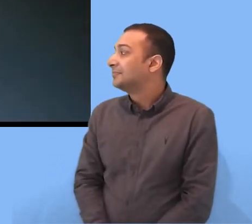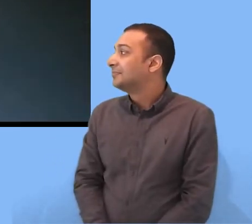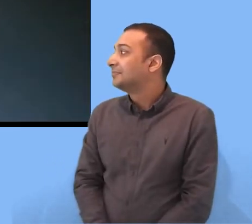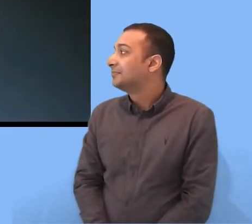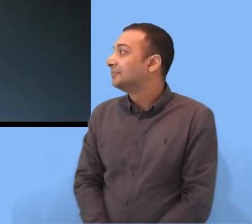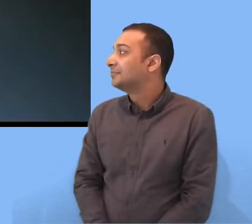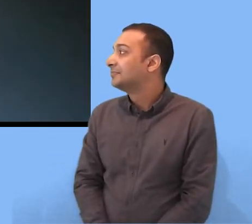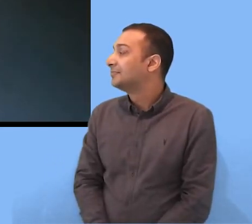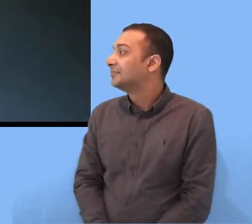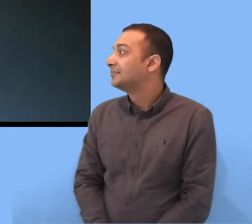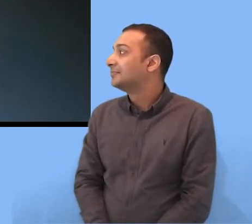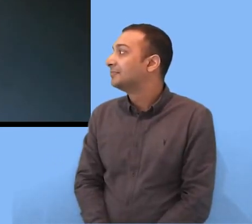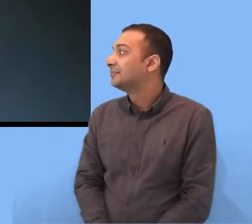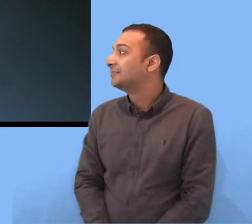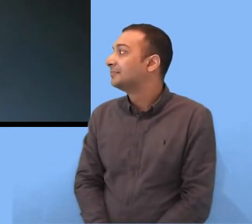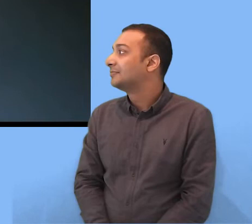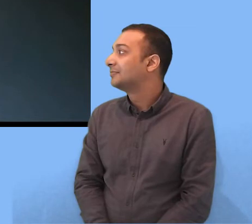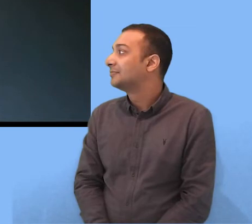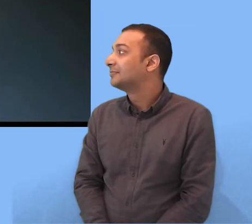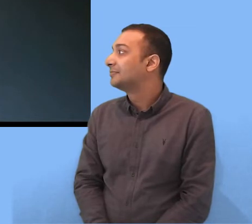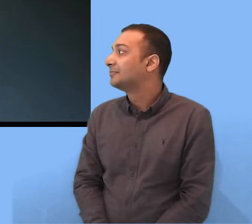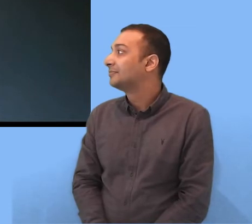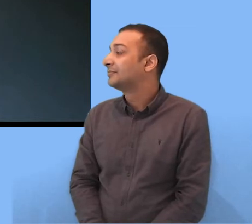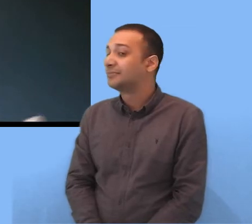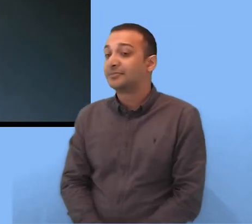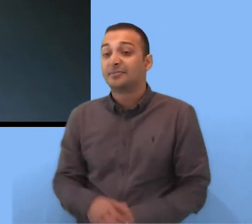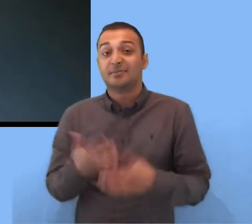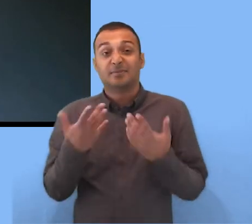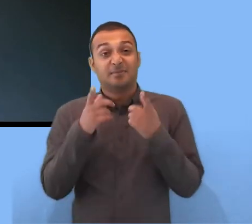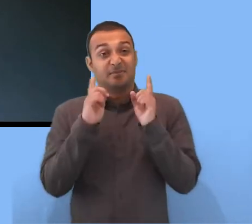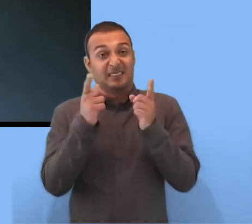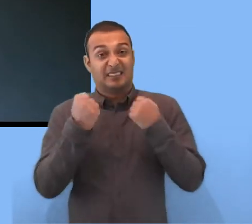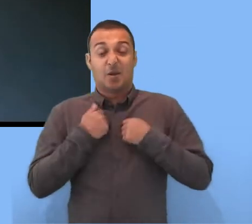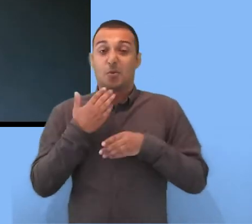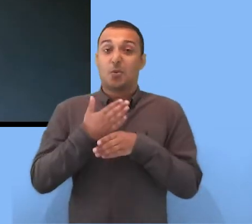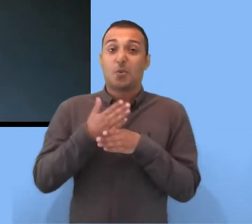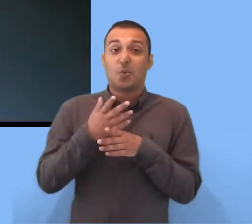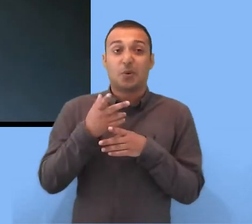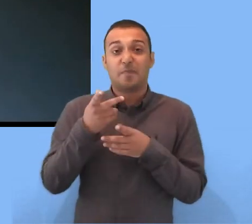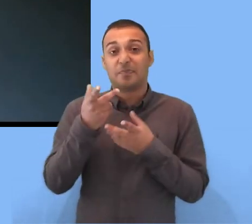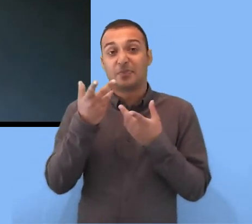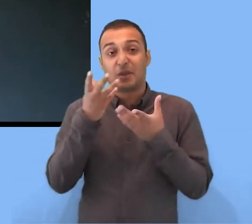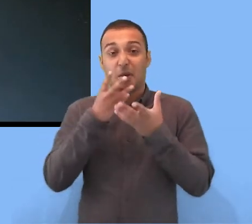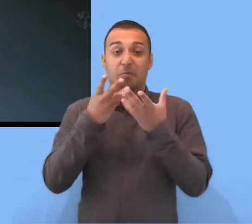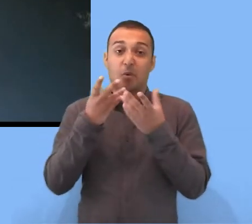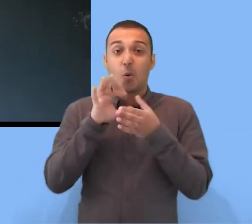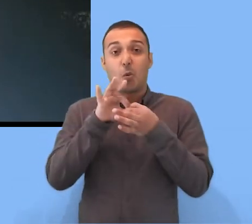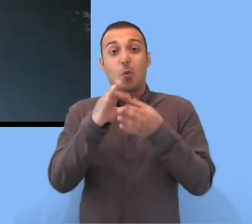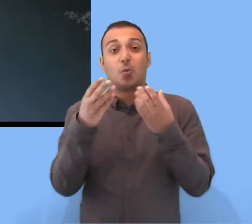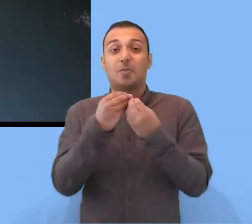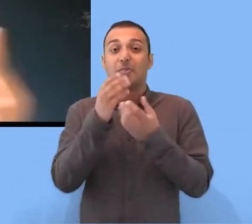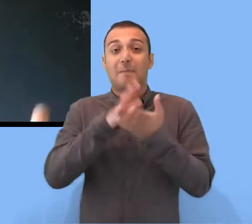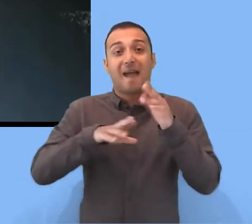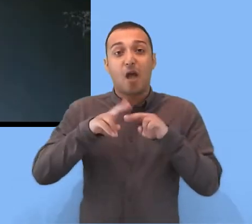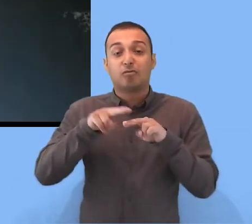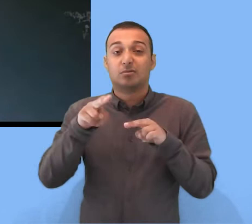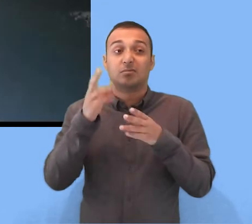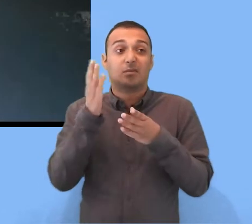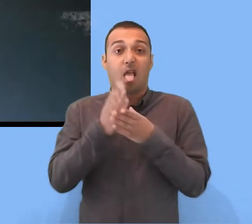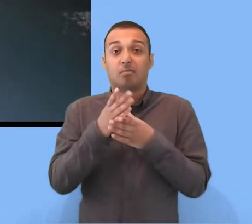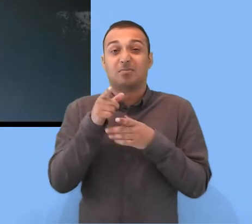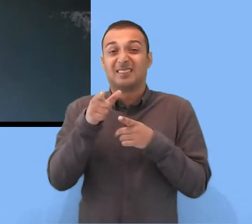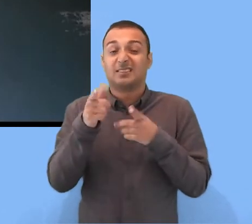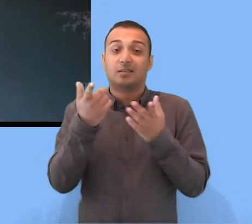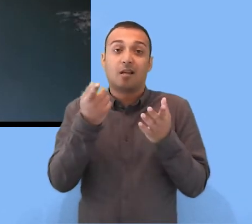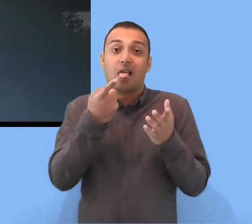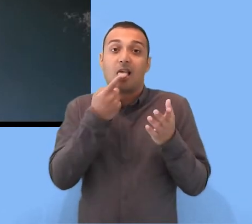So that's enough about our work at Learning with Parents. I'm really excited to introduce you to the sort of fantastic